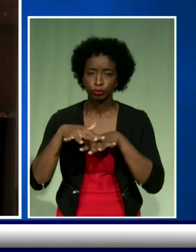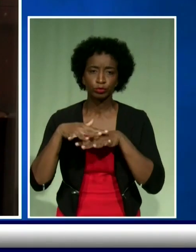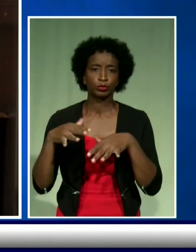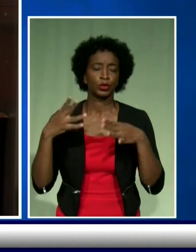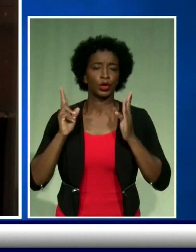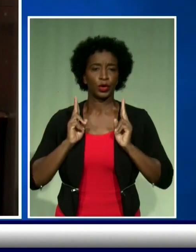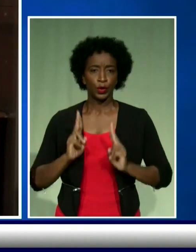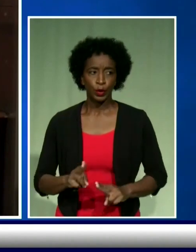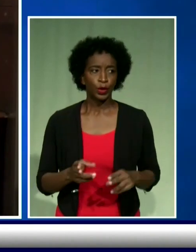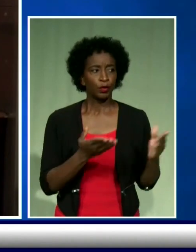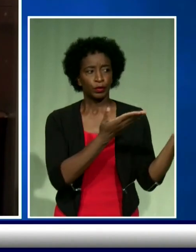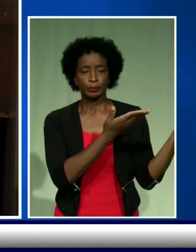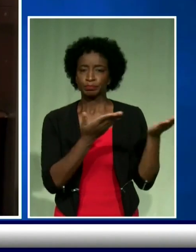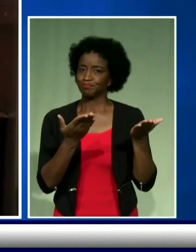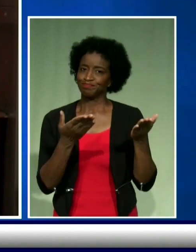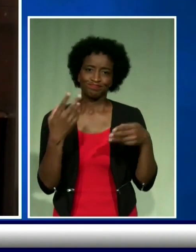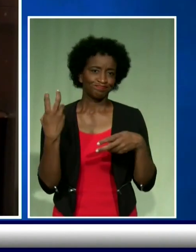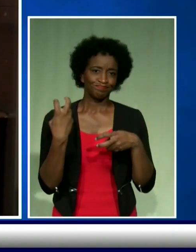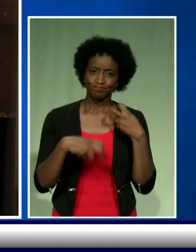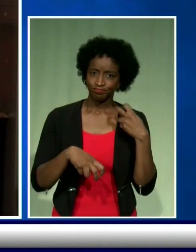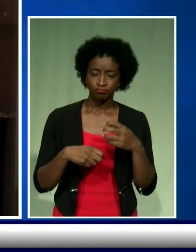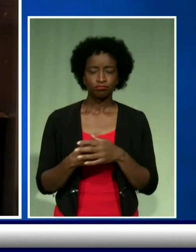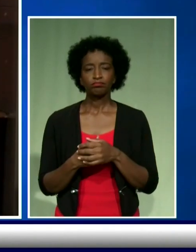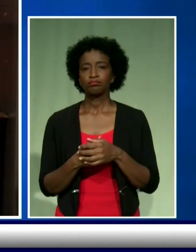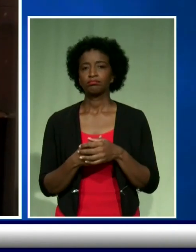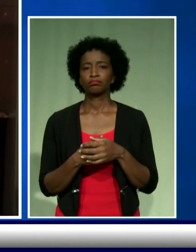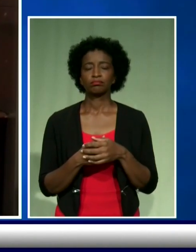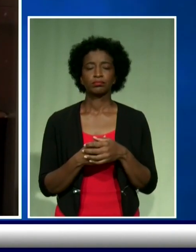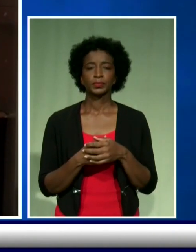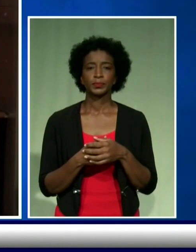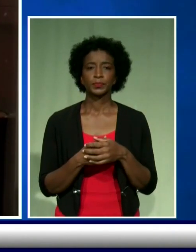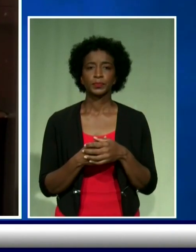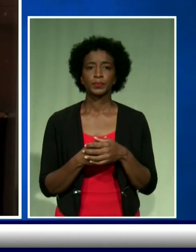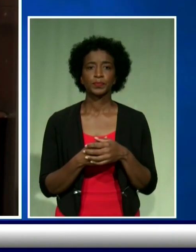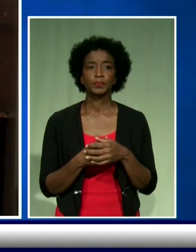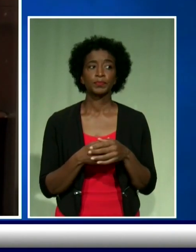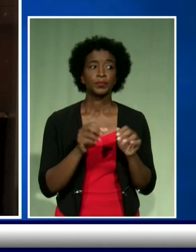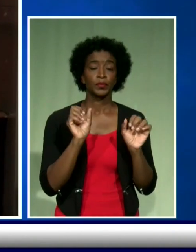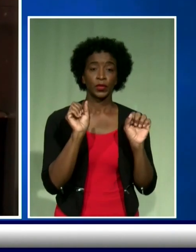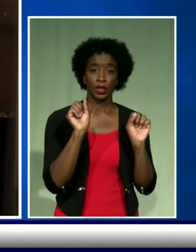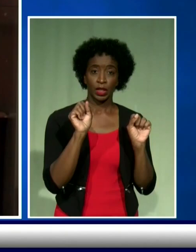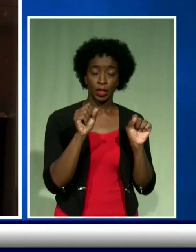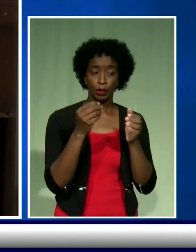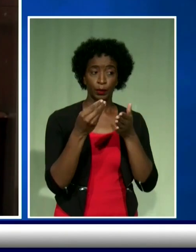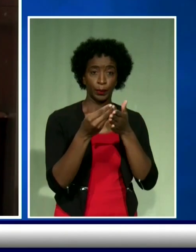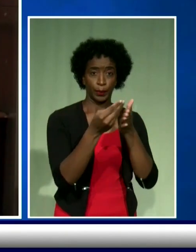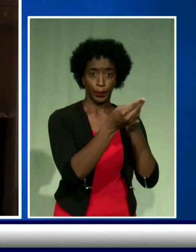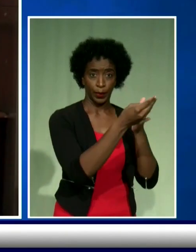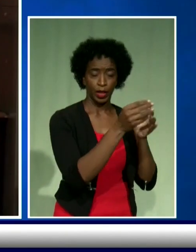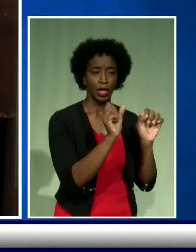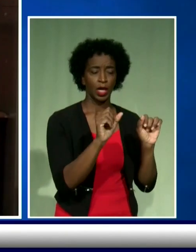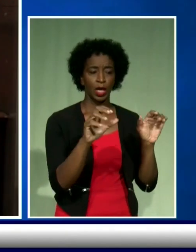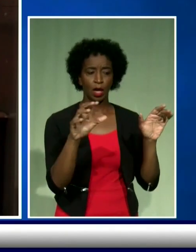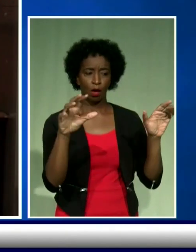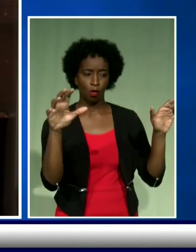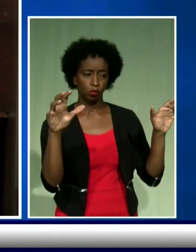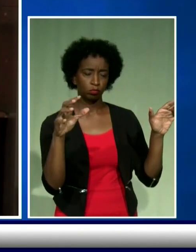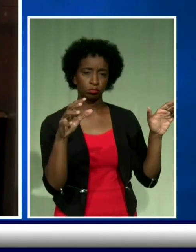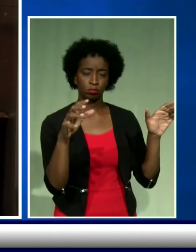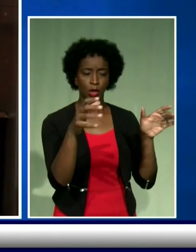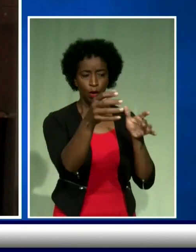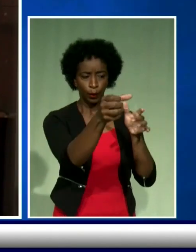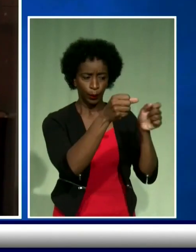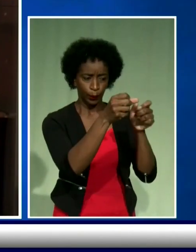made overseas, the slow consolidation of shipments due to transportation challenges between